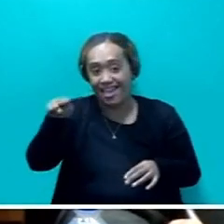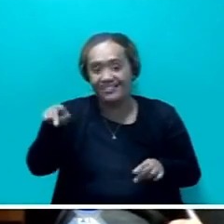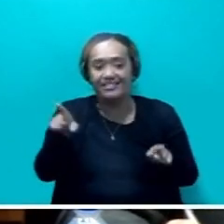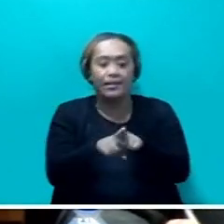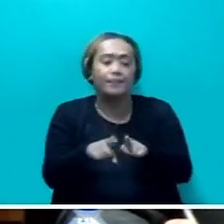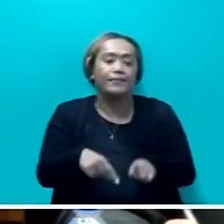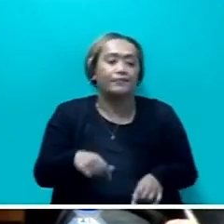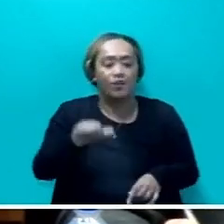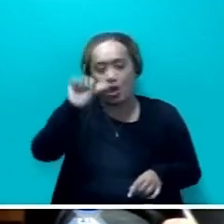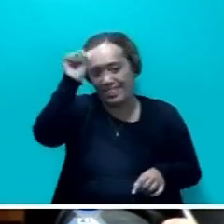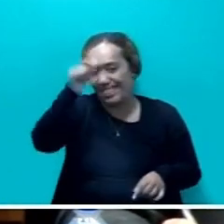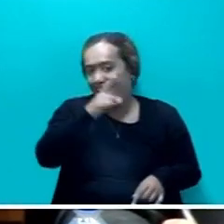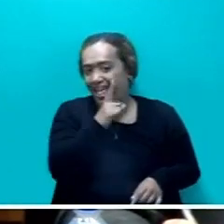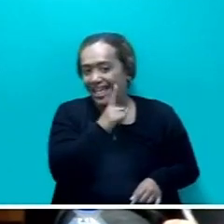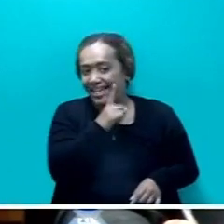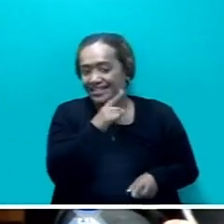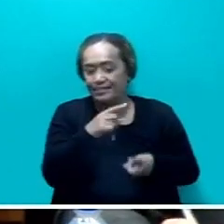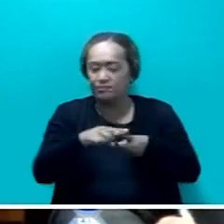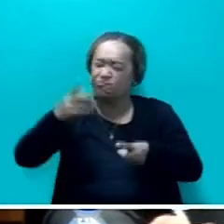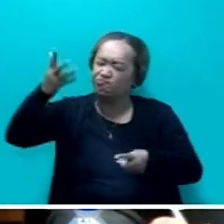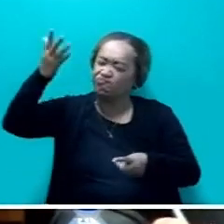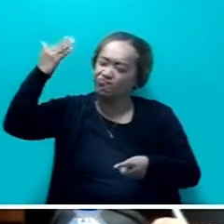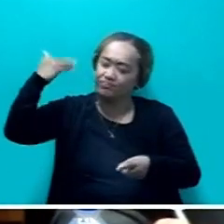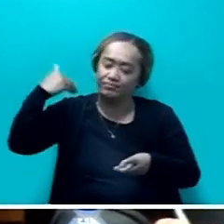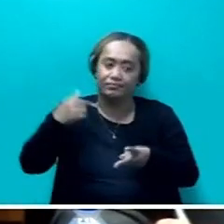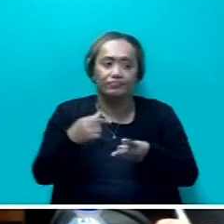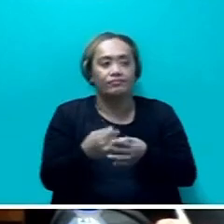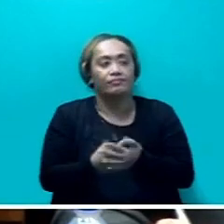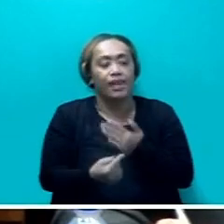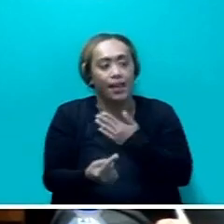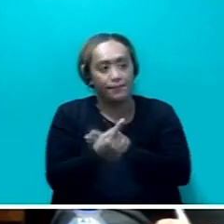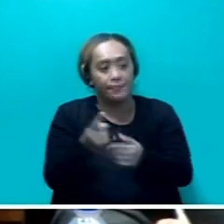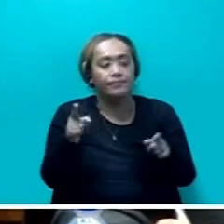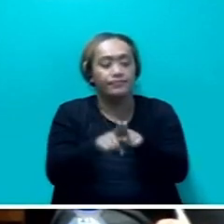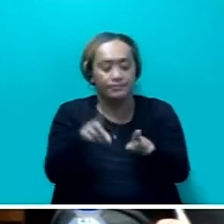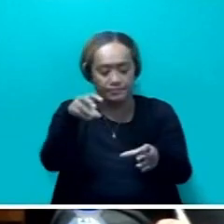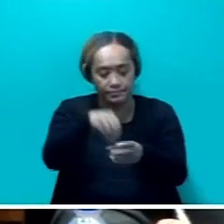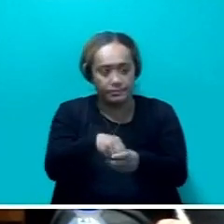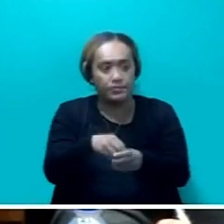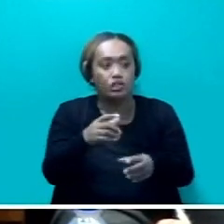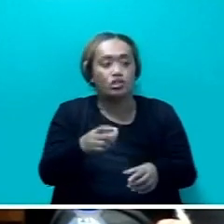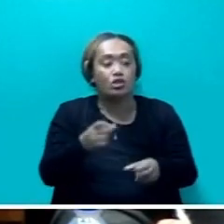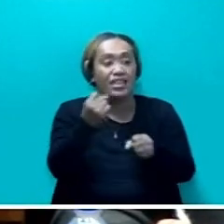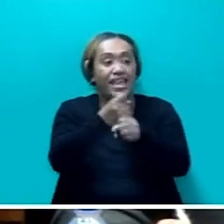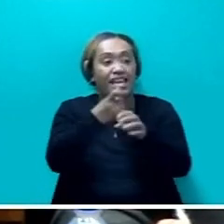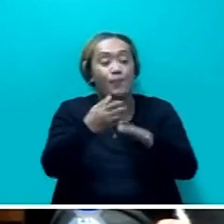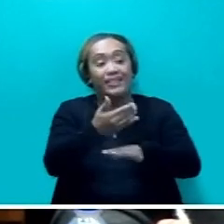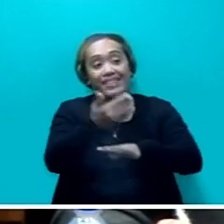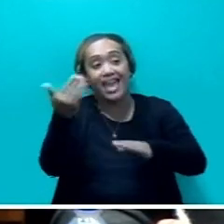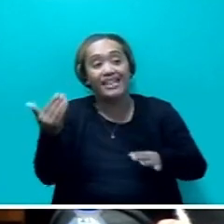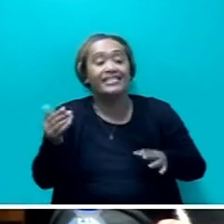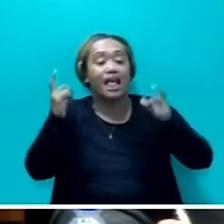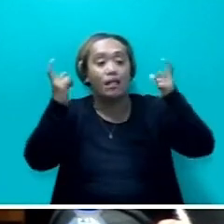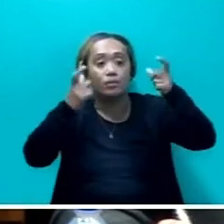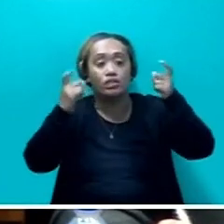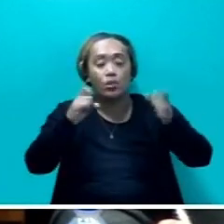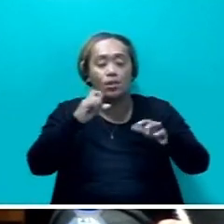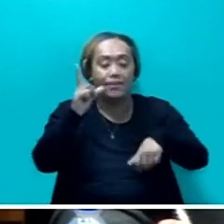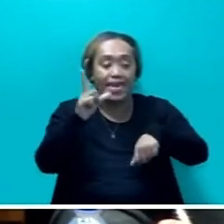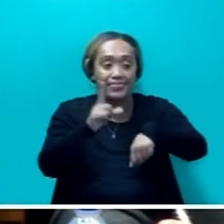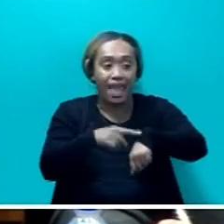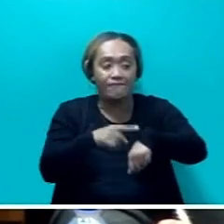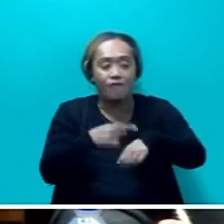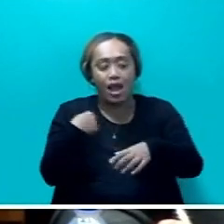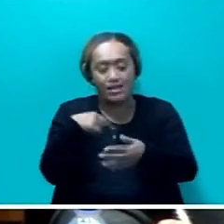girls at that time, Mr. Speaker. Mr. Speaker, the Girmit Day celebrations will be a time for us to understand